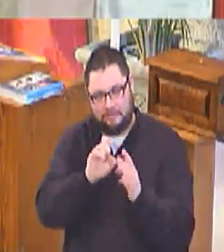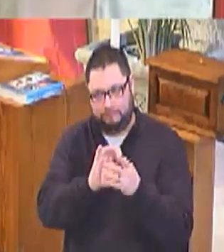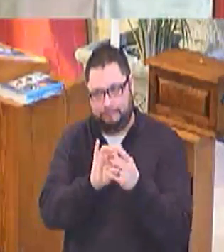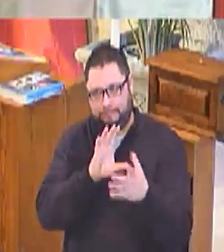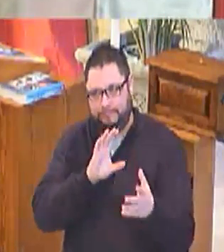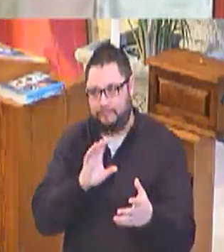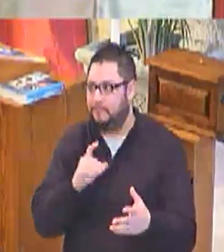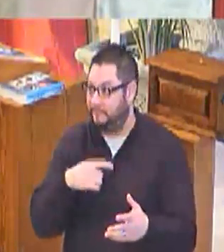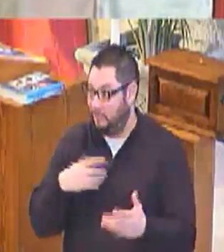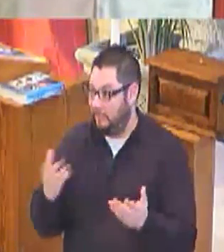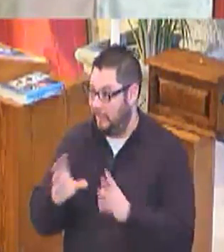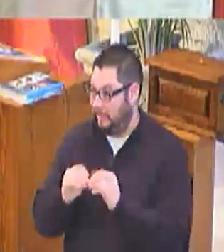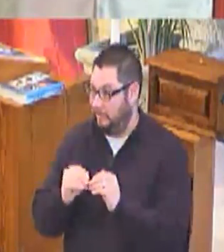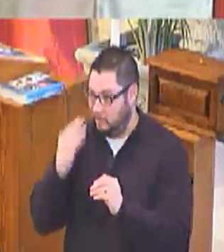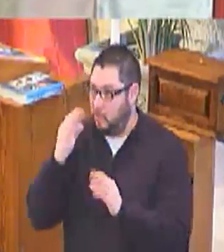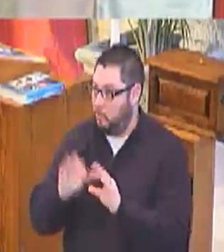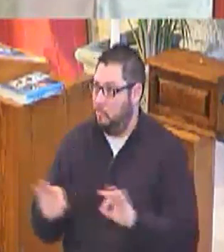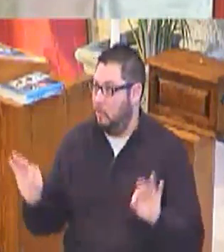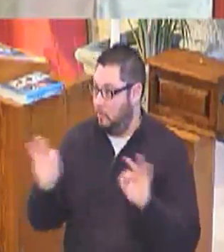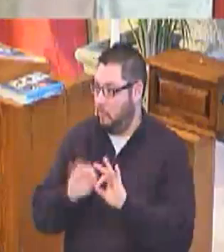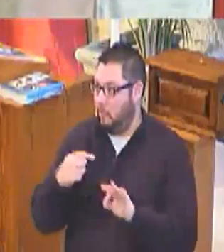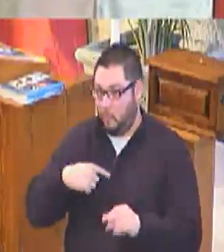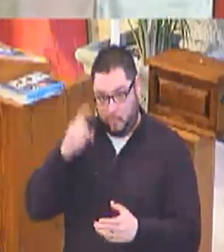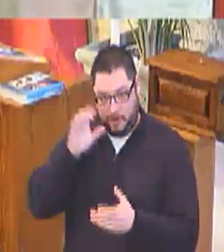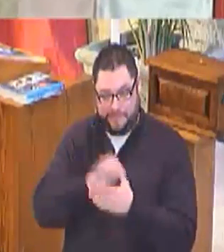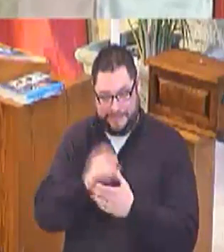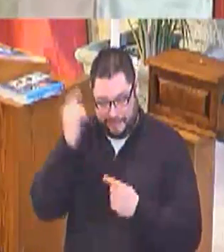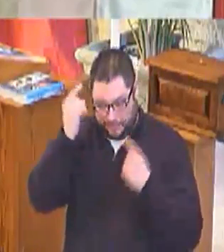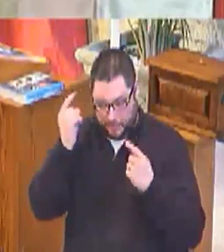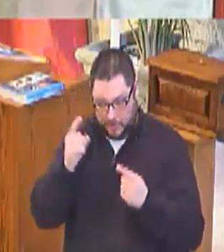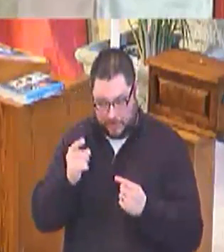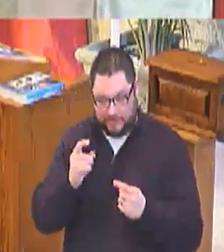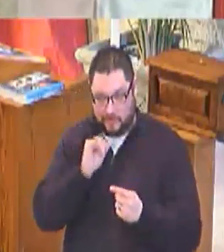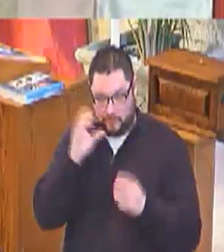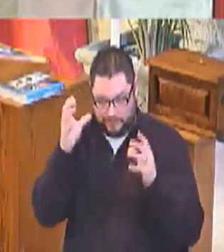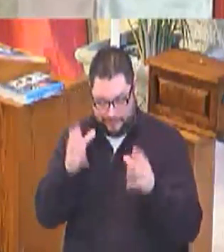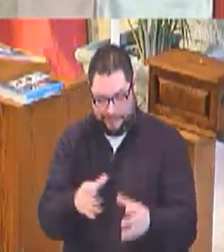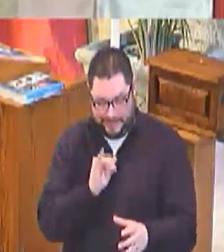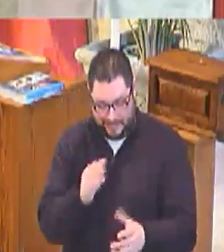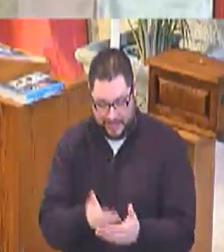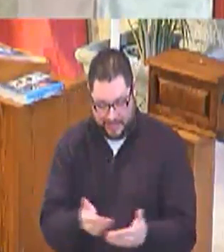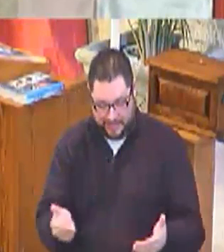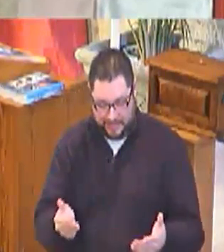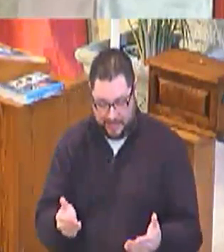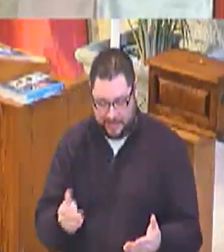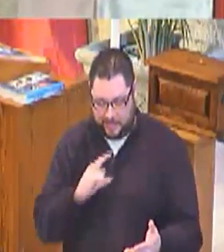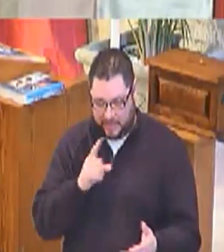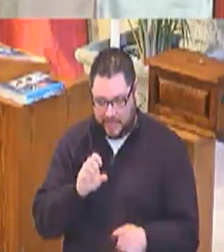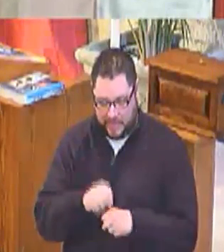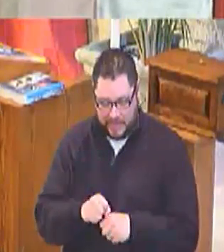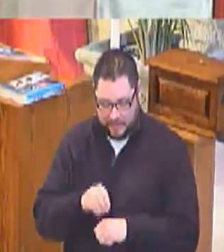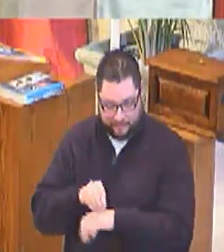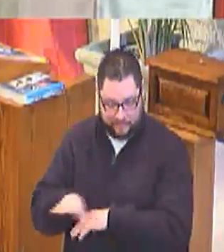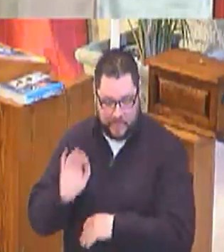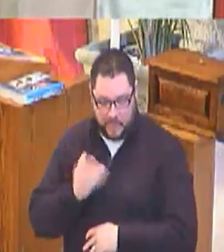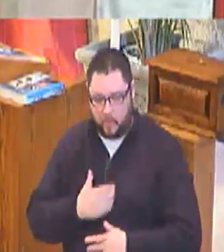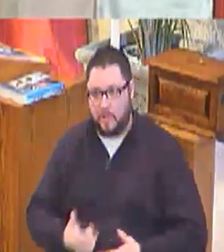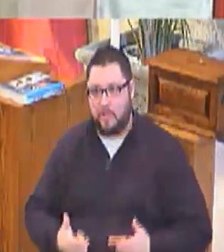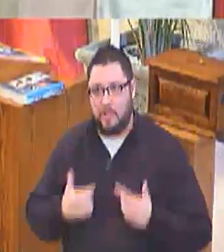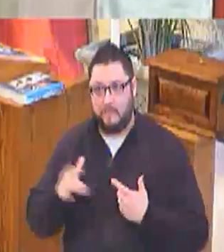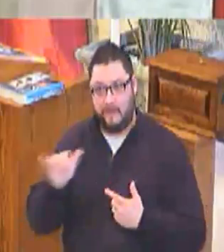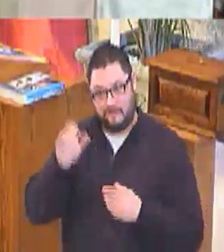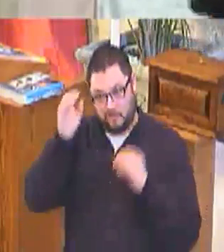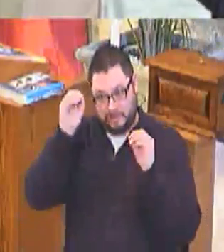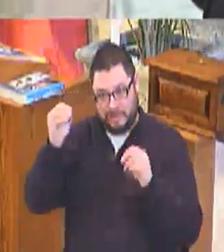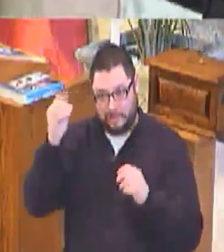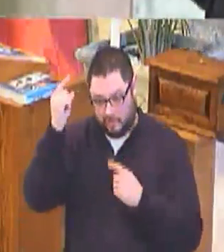service several times. You know how important it is that we believe that thoughts are things and that thoughts are creative in our life. We also teach